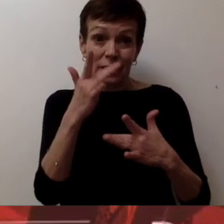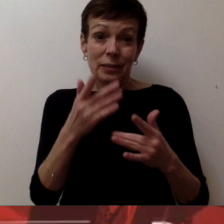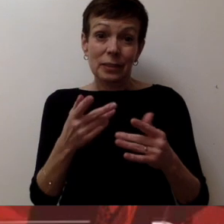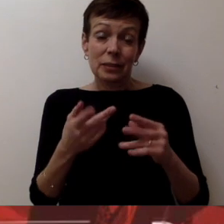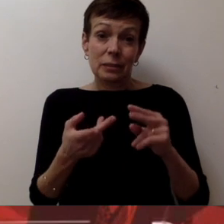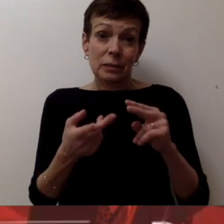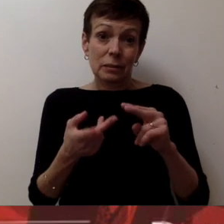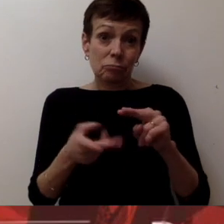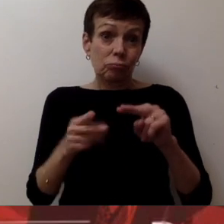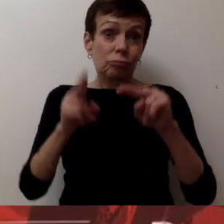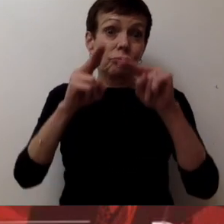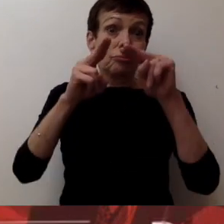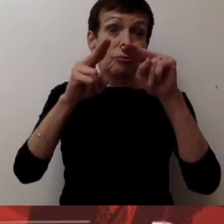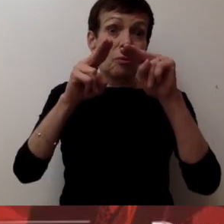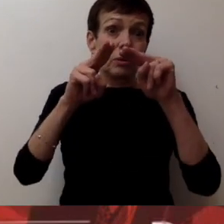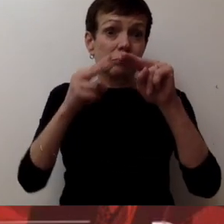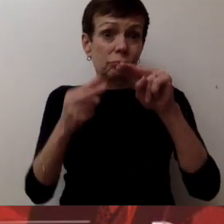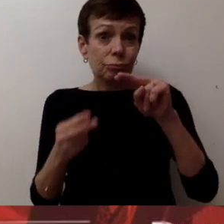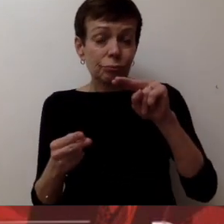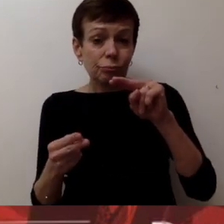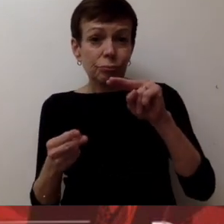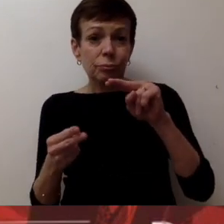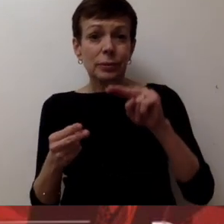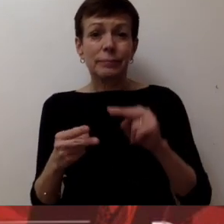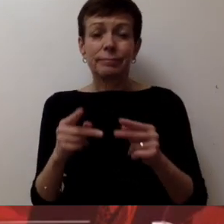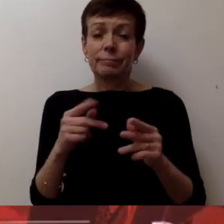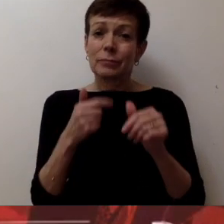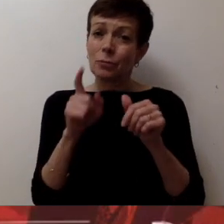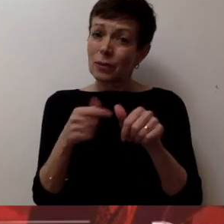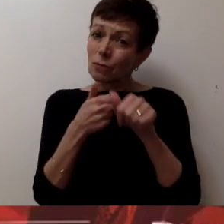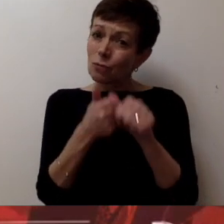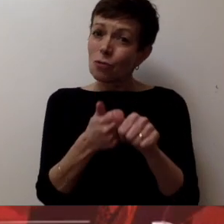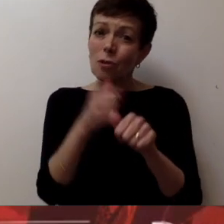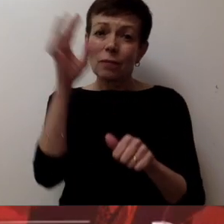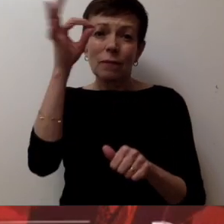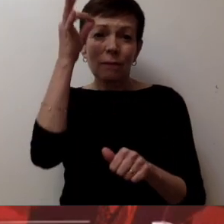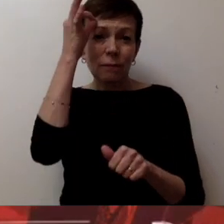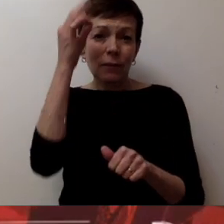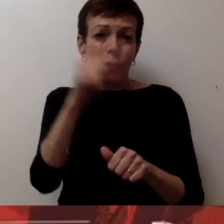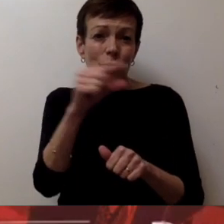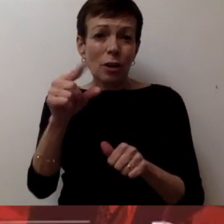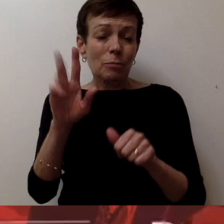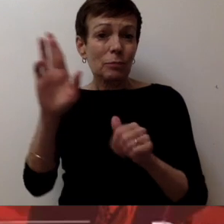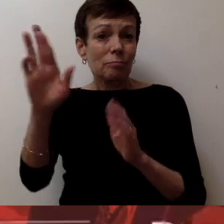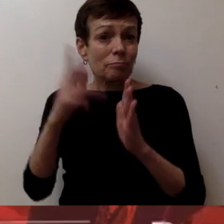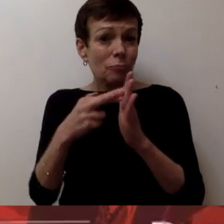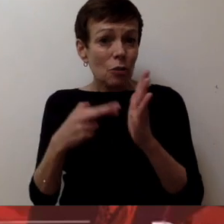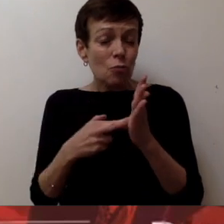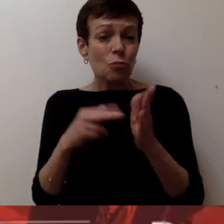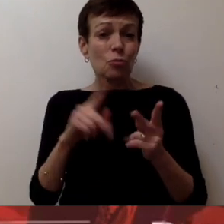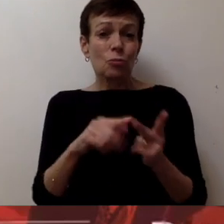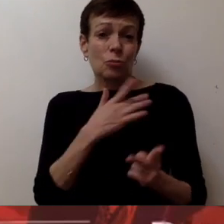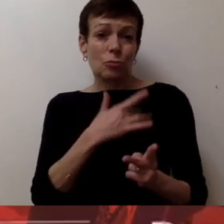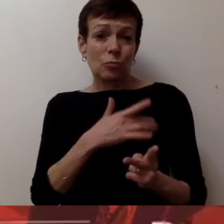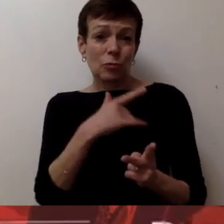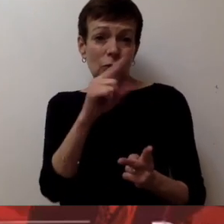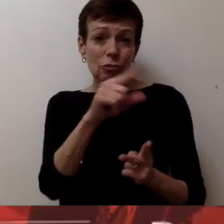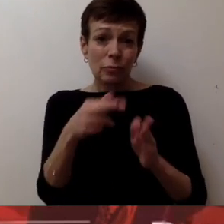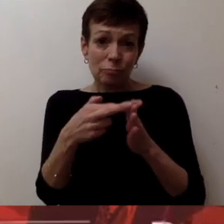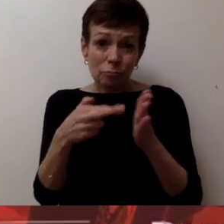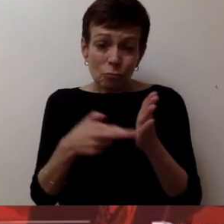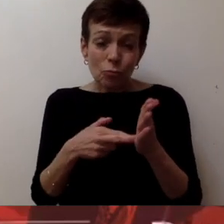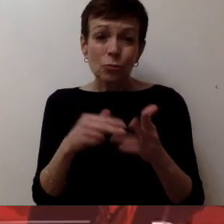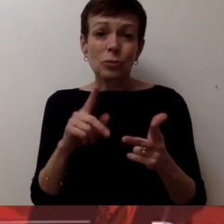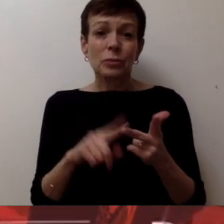our province and what the federal and provincial orders of government, and specifically the medical officer of health, indicates